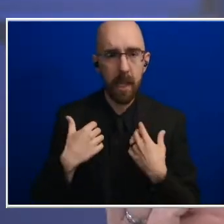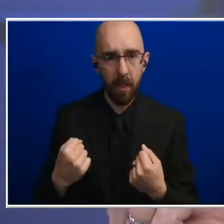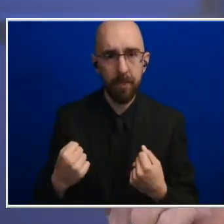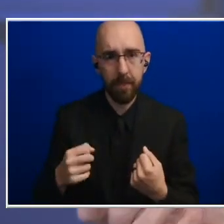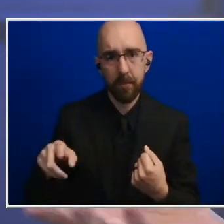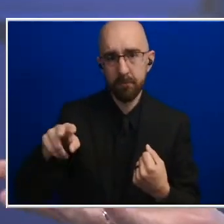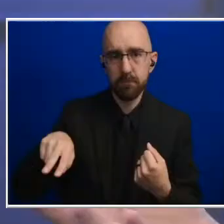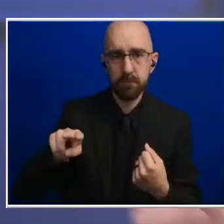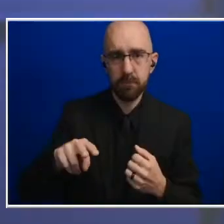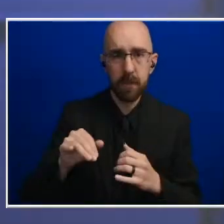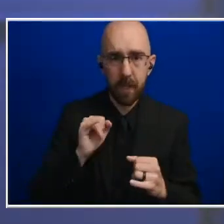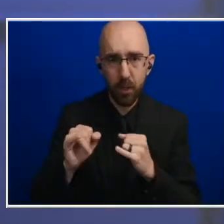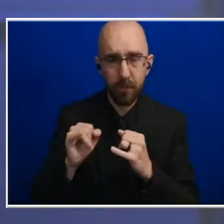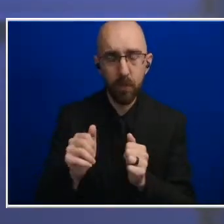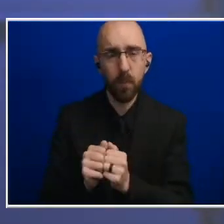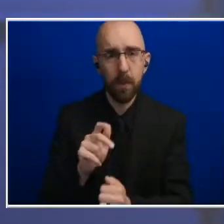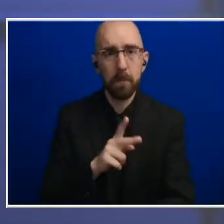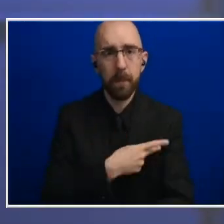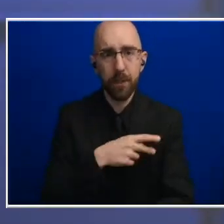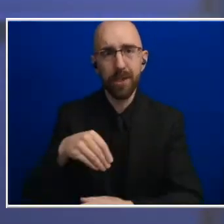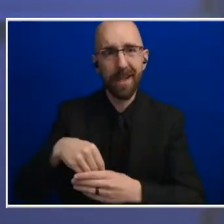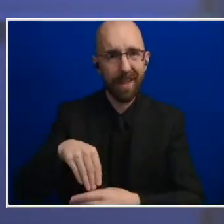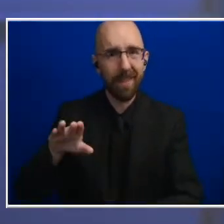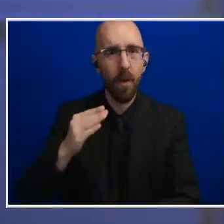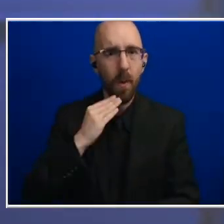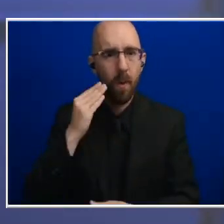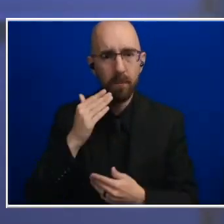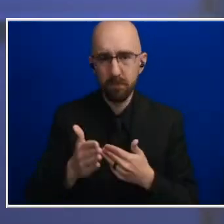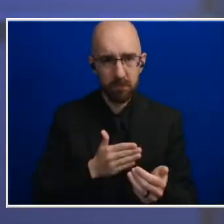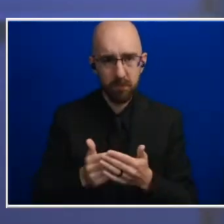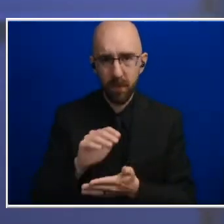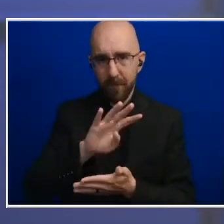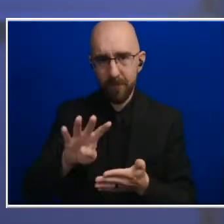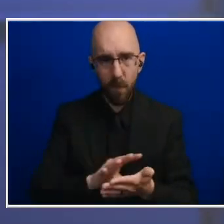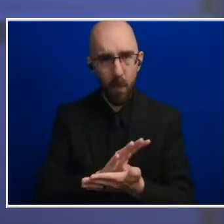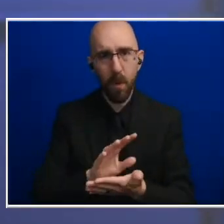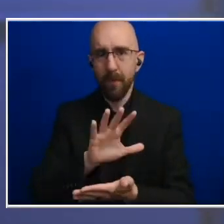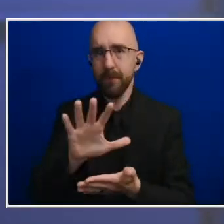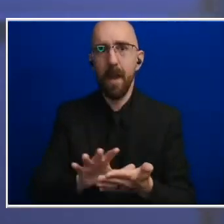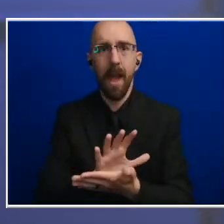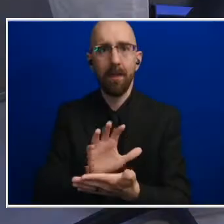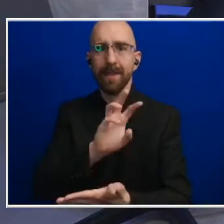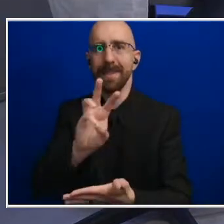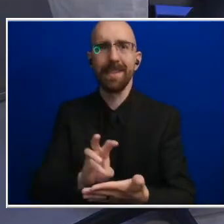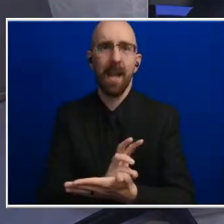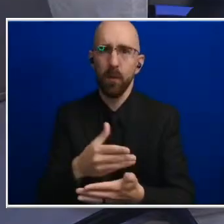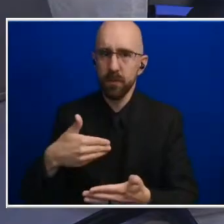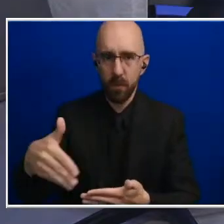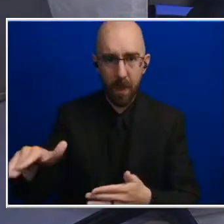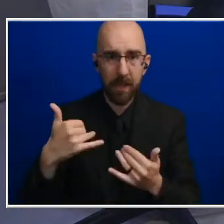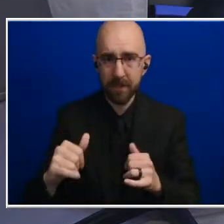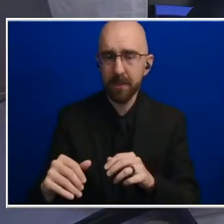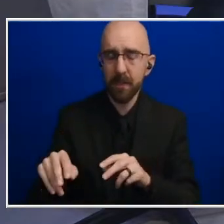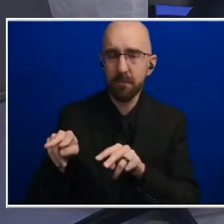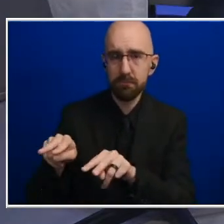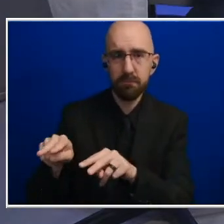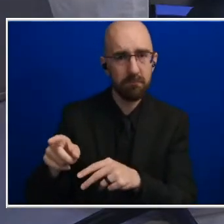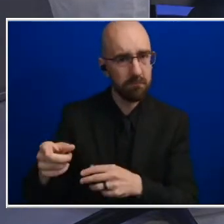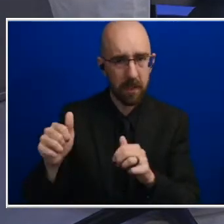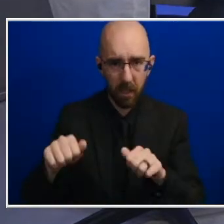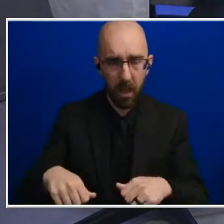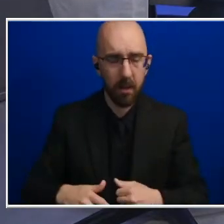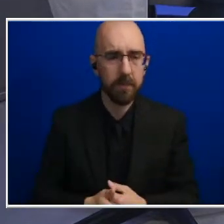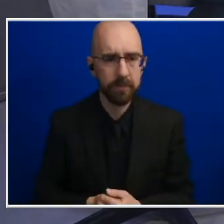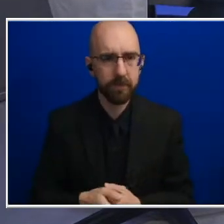interviews with a patient in their own home, even if they're a 4, 5, 6 hour distance away. Yeah. As you mentioned, Dr.